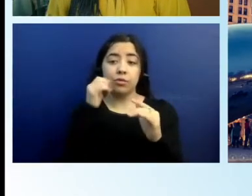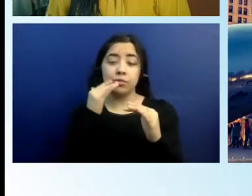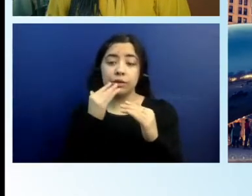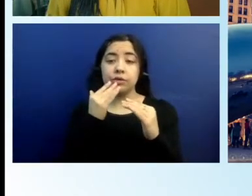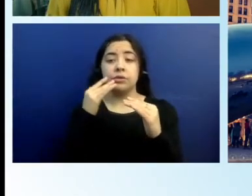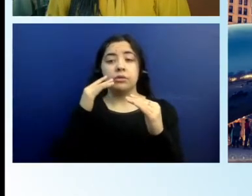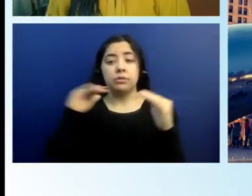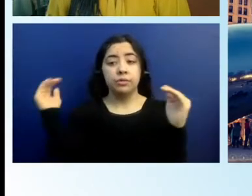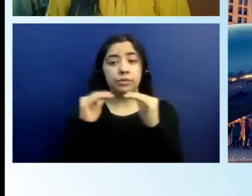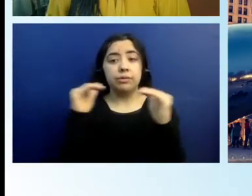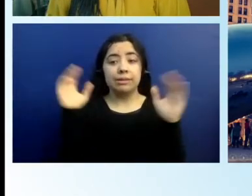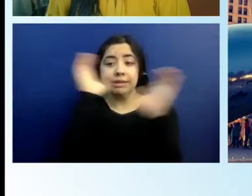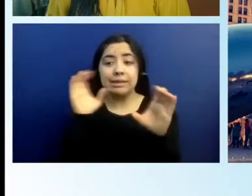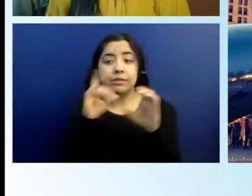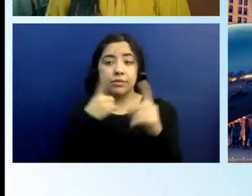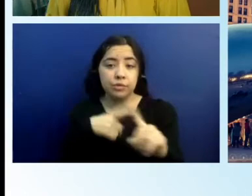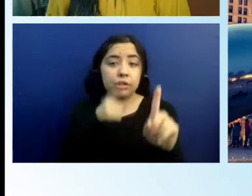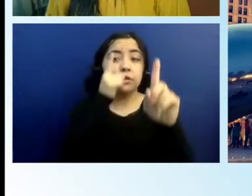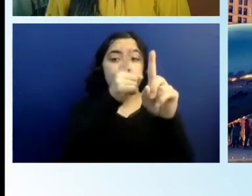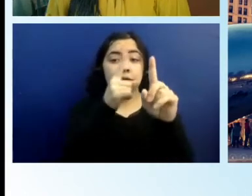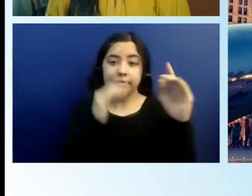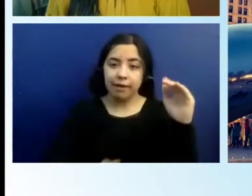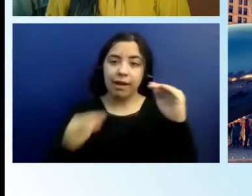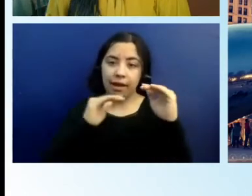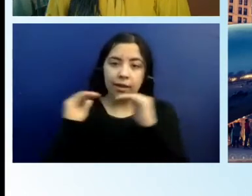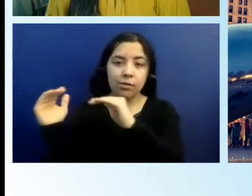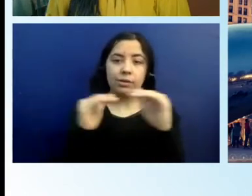decision making, and engagement."